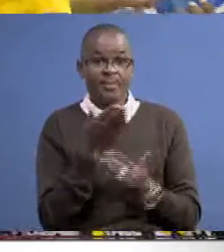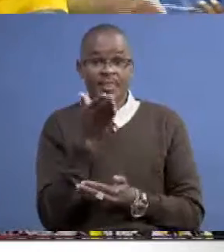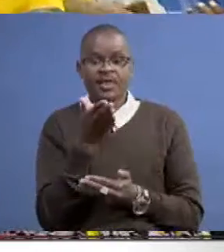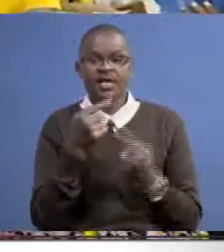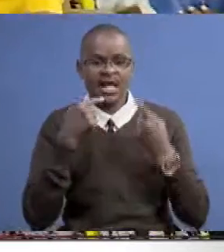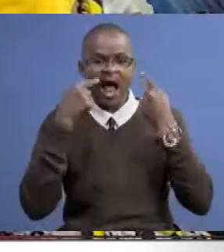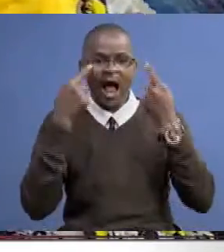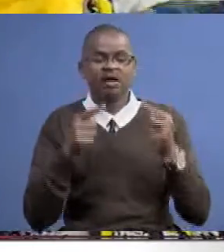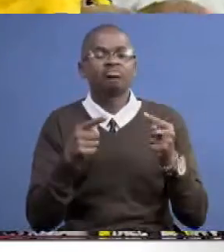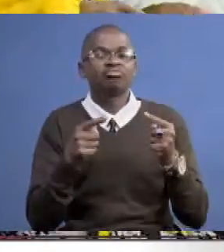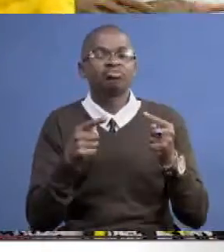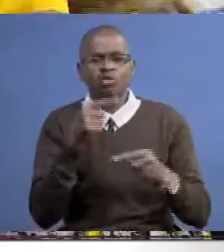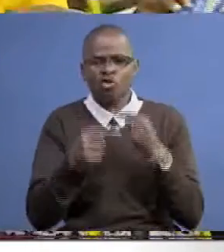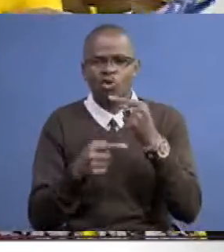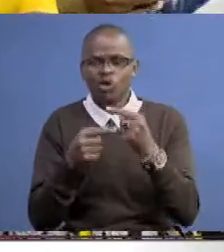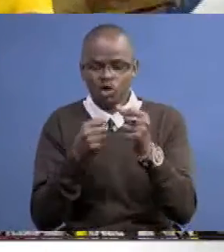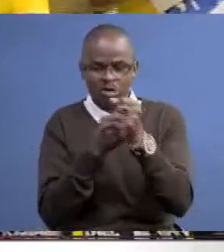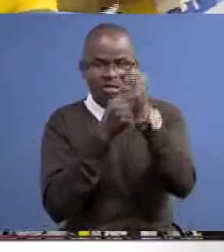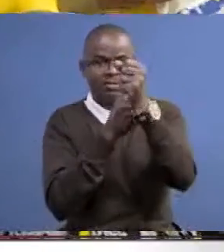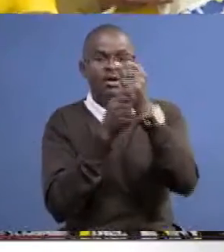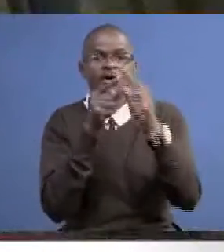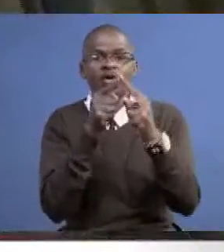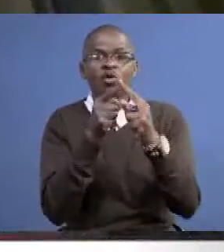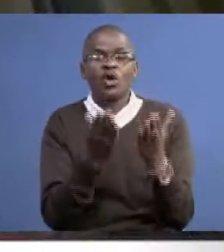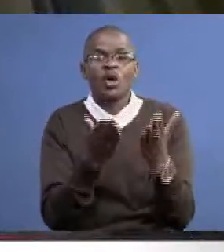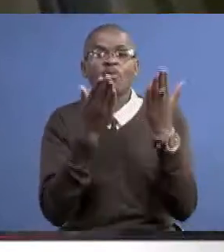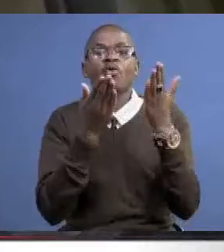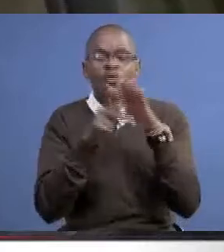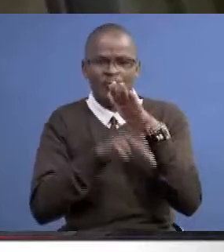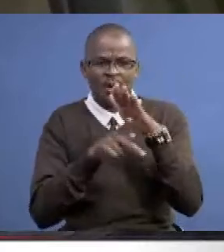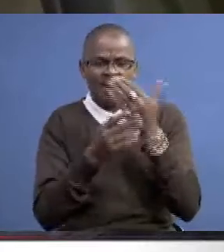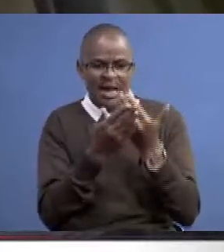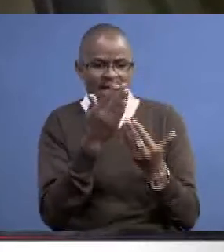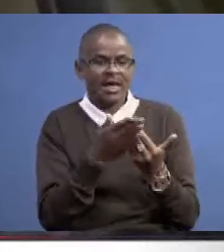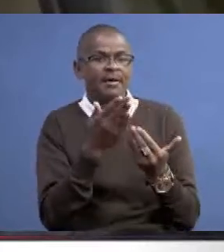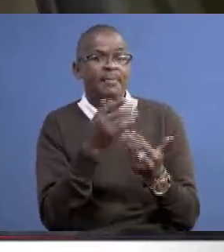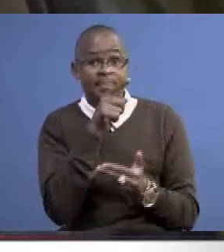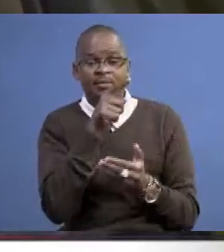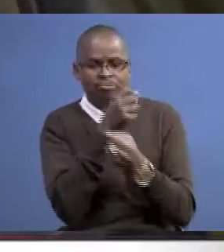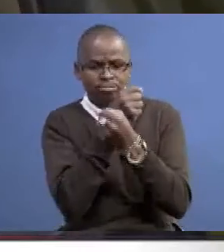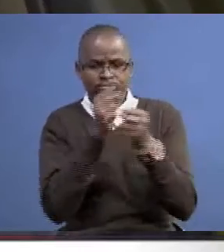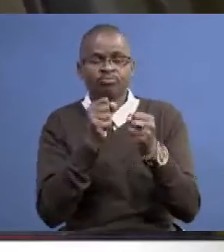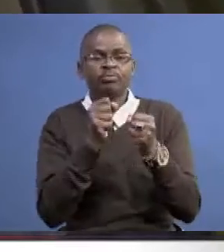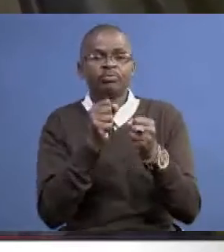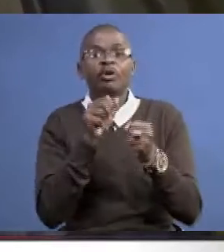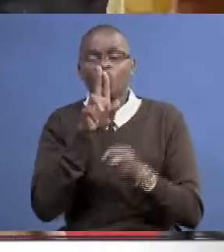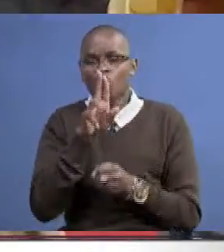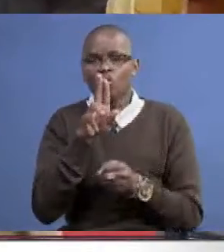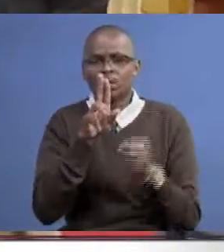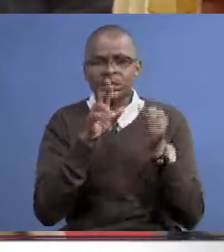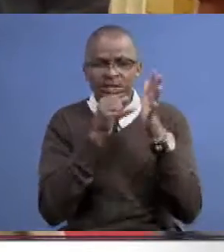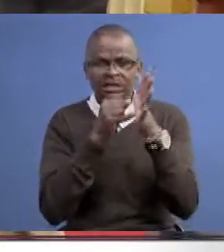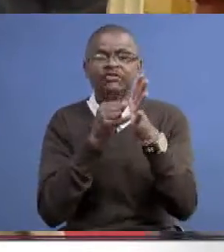These announcements cemented continued support of the government to improve access to primary care. His Excellency President Uhuru Kenyatta